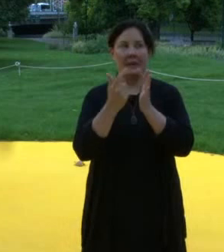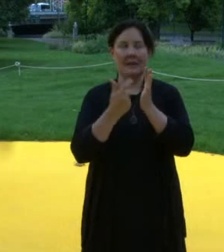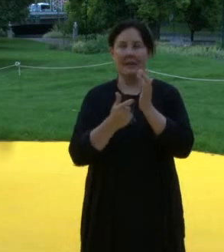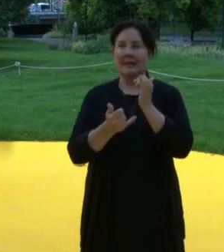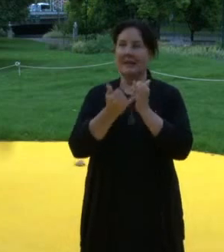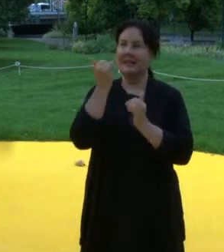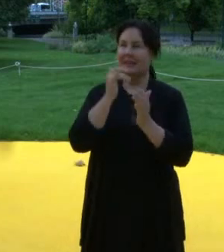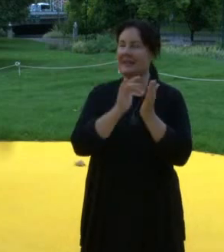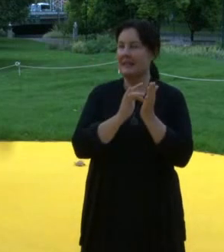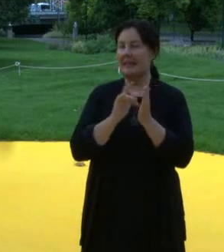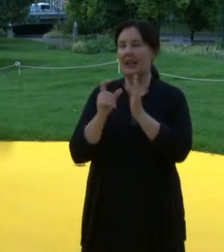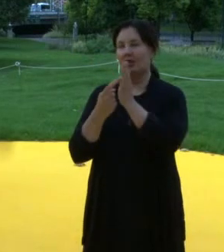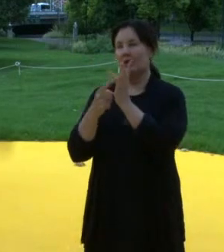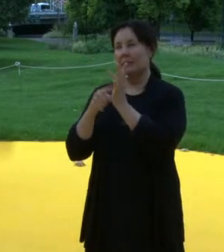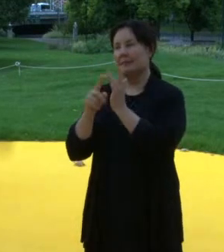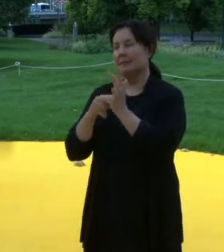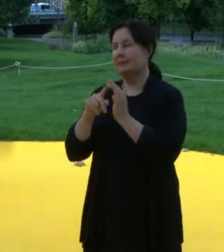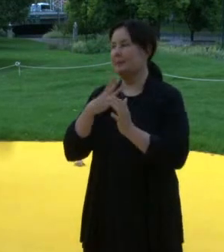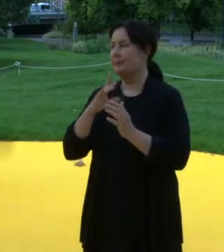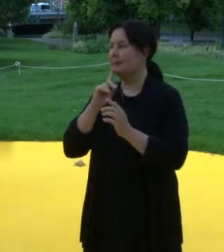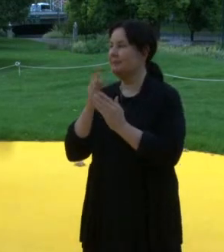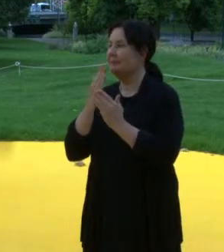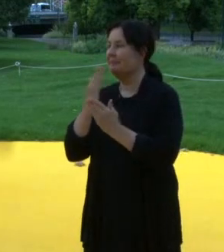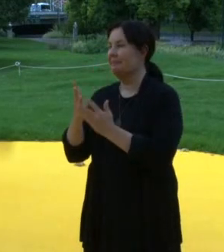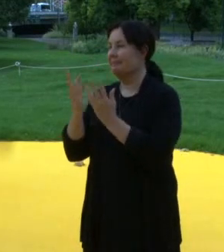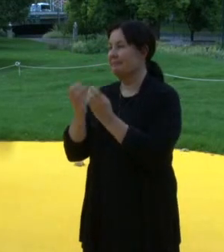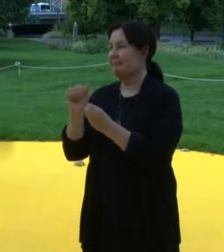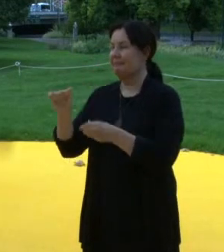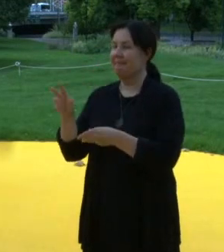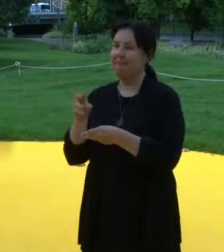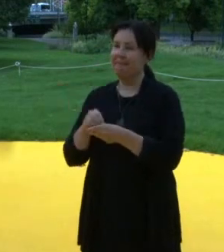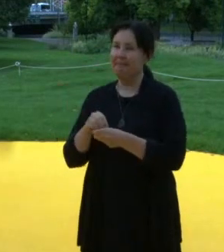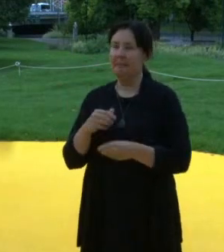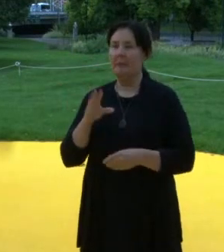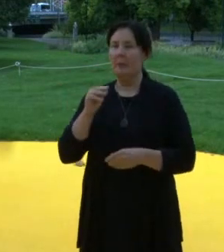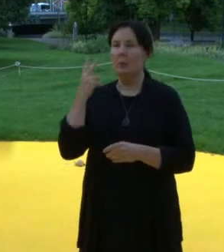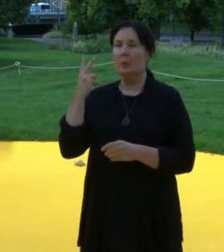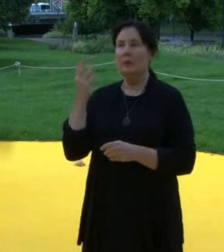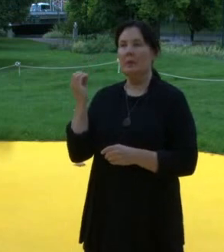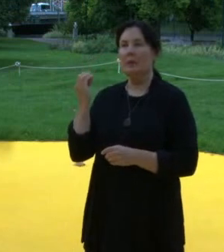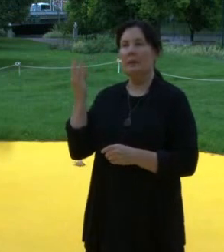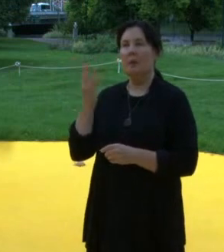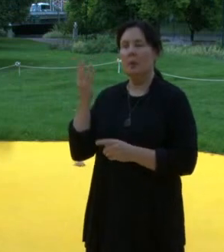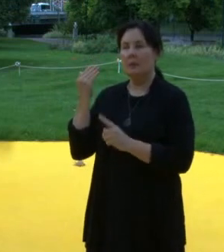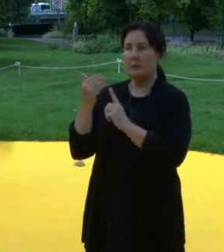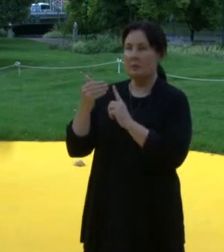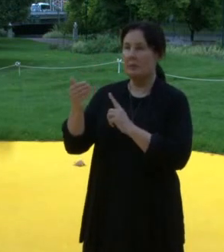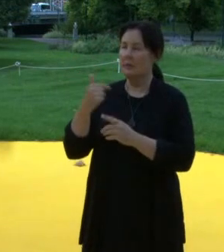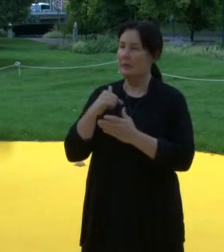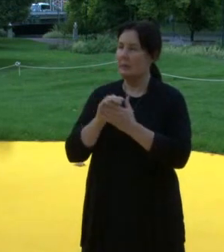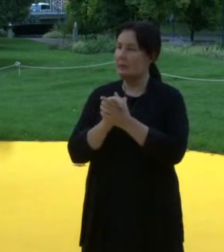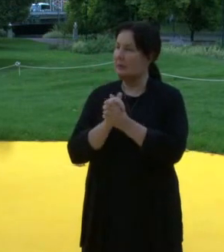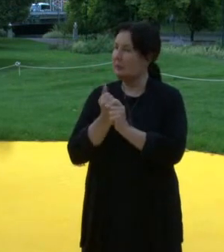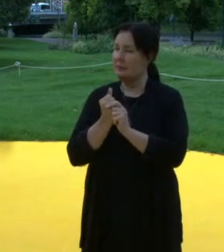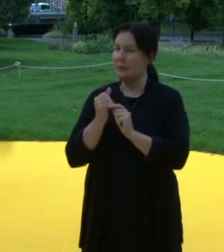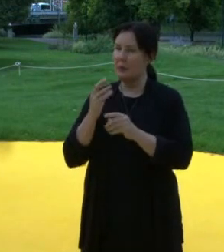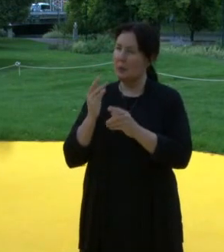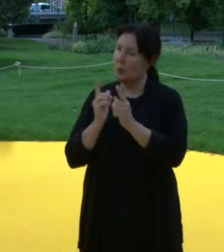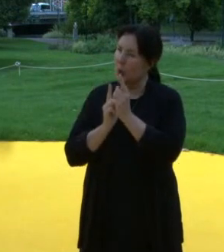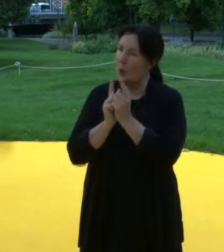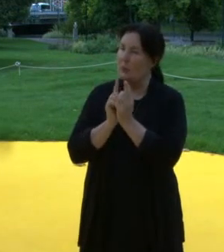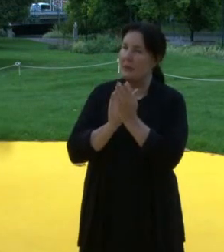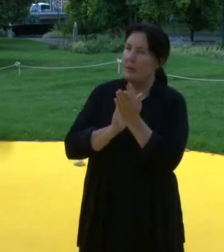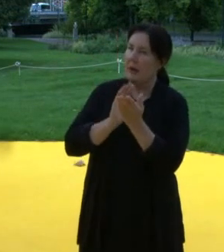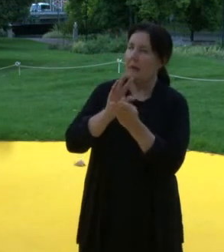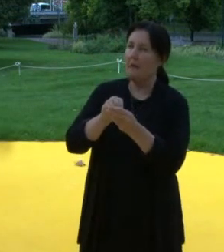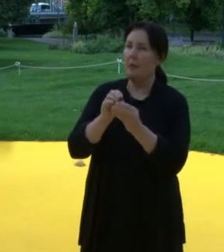late 2014, I've had the pleasure of being closely involved with the Victorian Premier's Literary Awards. As someone who loves